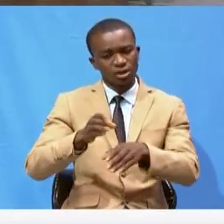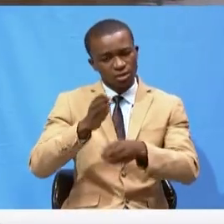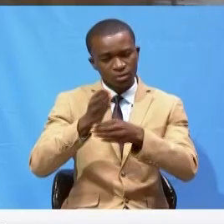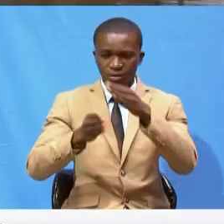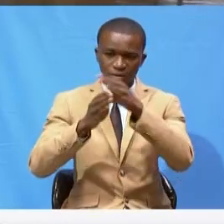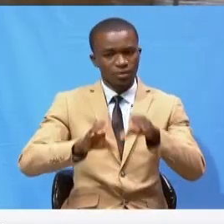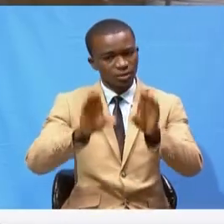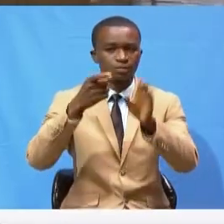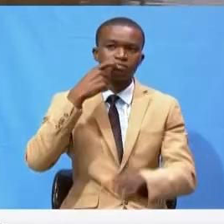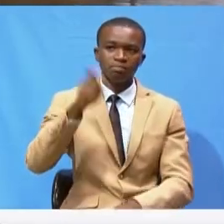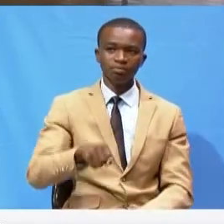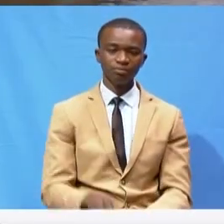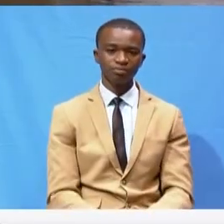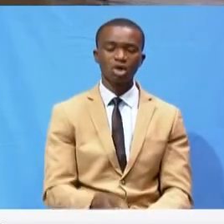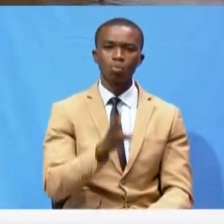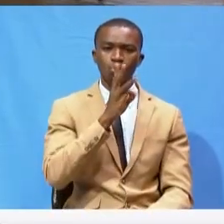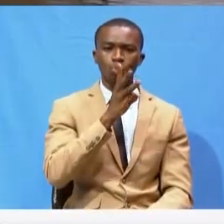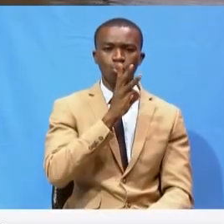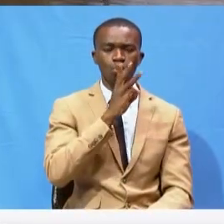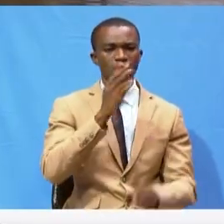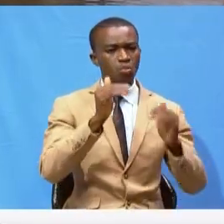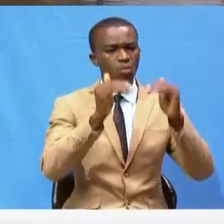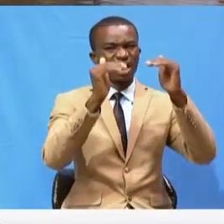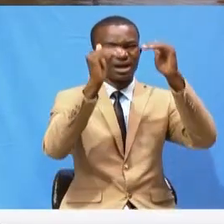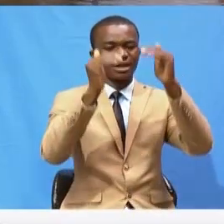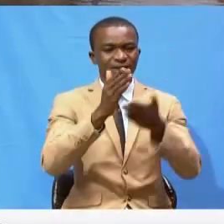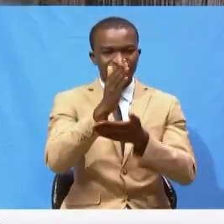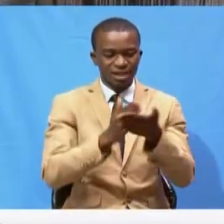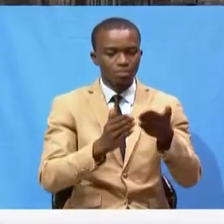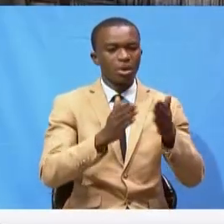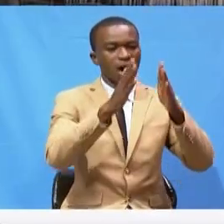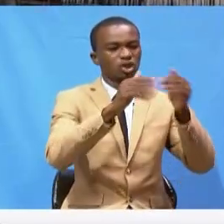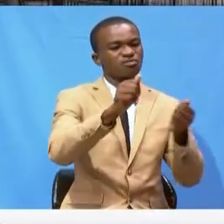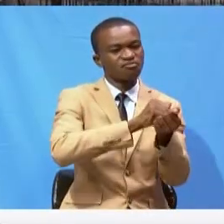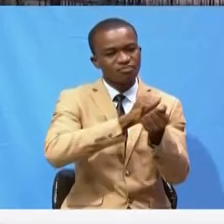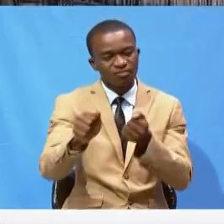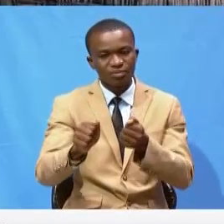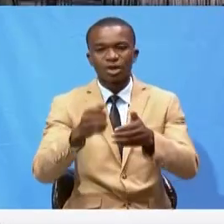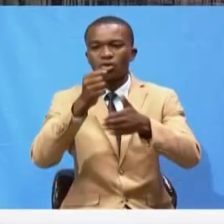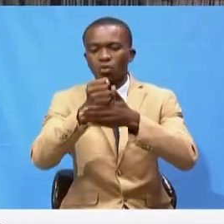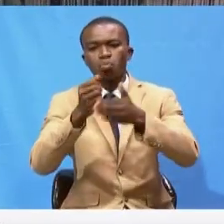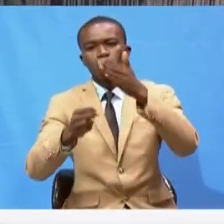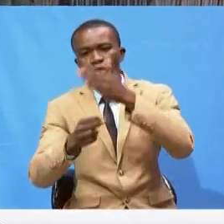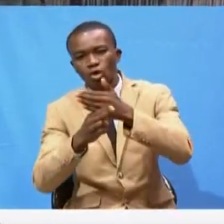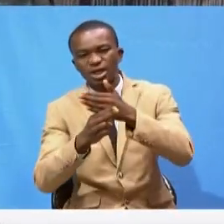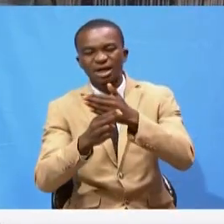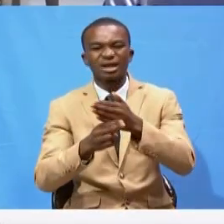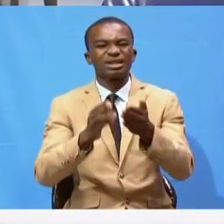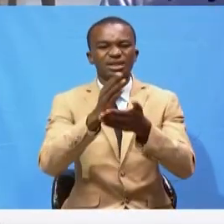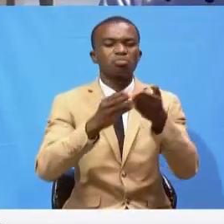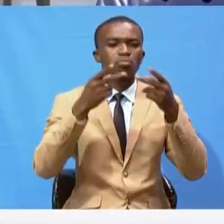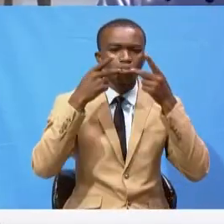infrastructure. The rising water levels in summer has also affected people's houses, shops, and other public and private